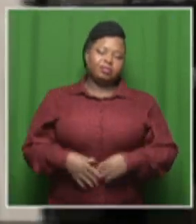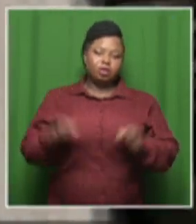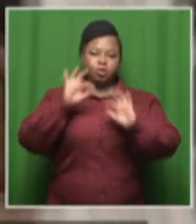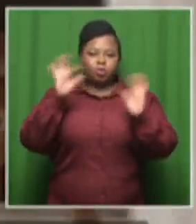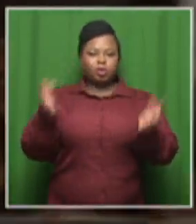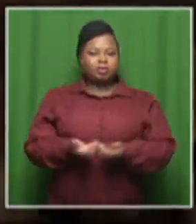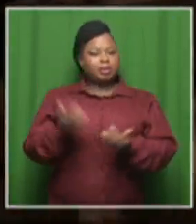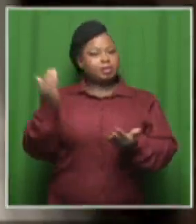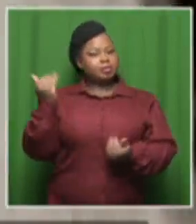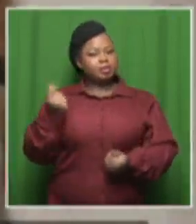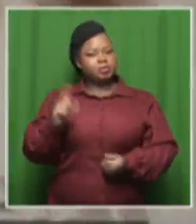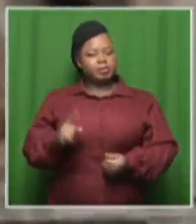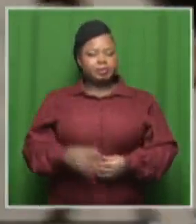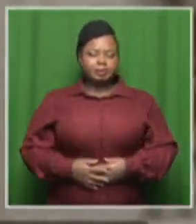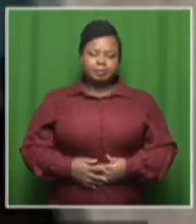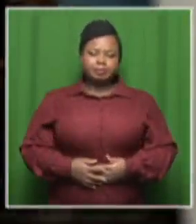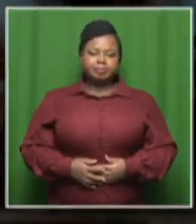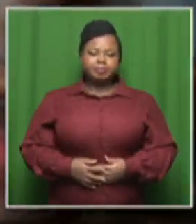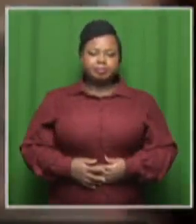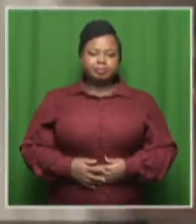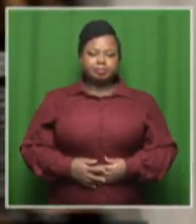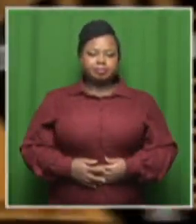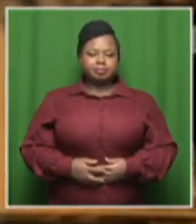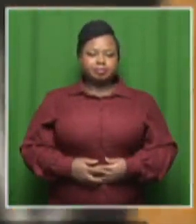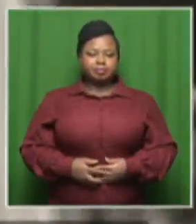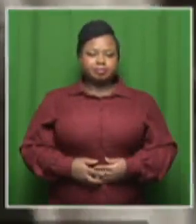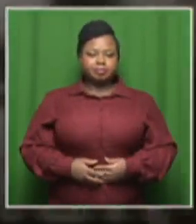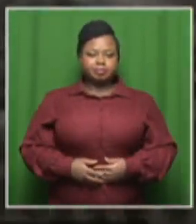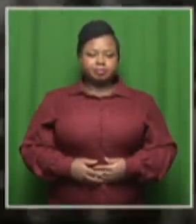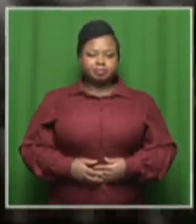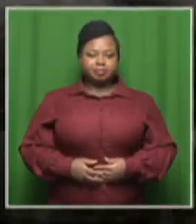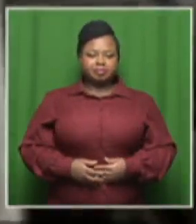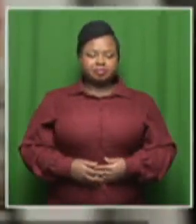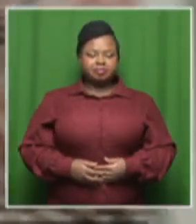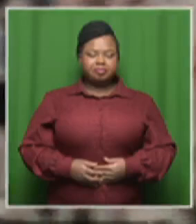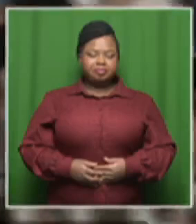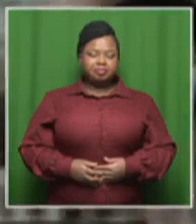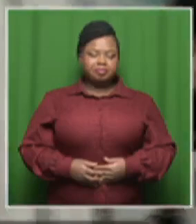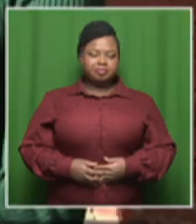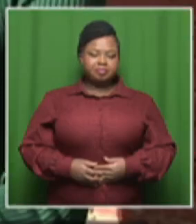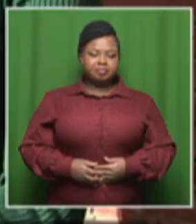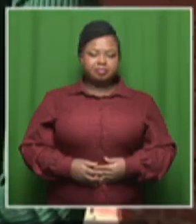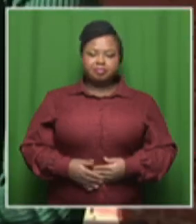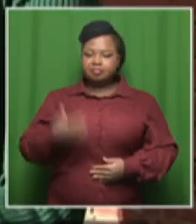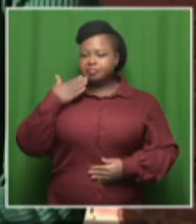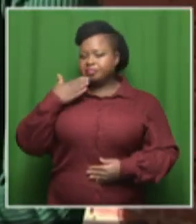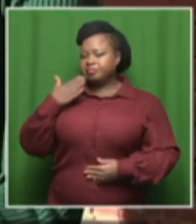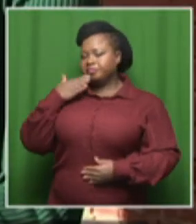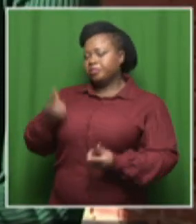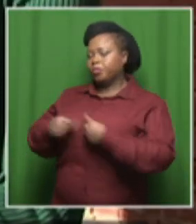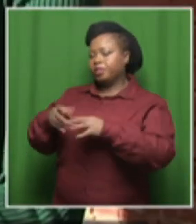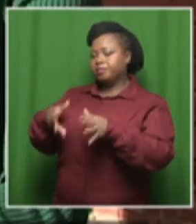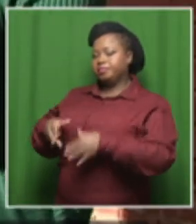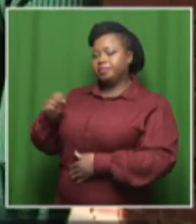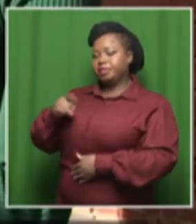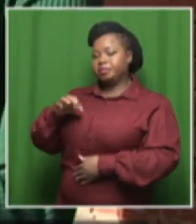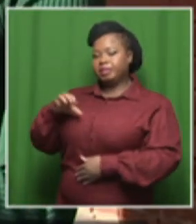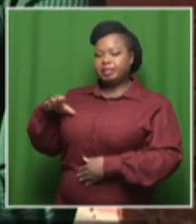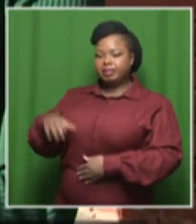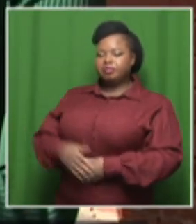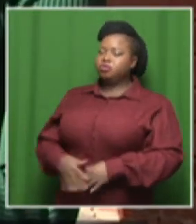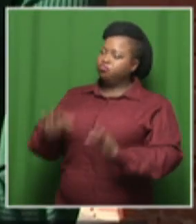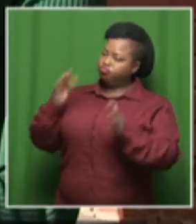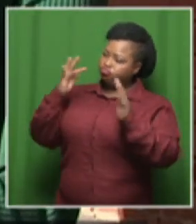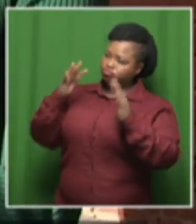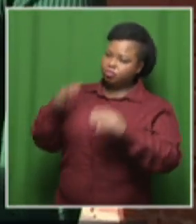world can expect as they fly the flag high for South Africa. Let's check it out. Jay, thank you so much for joining us here on the SABC, and